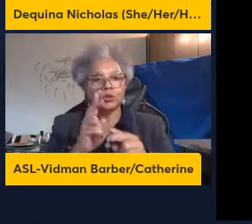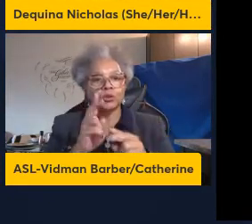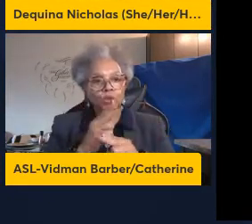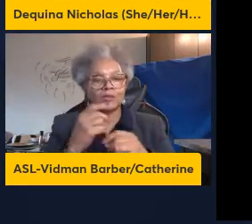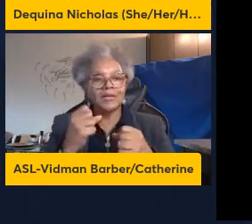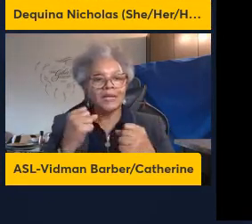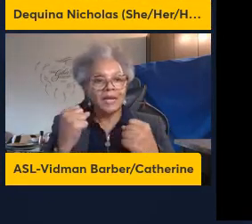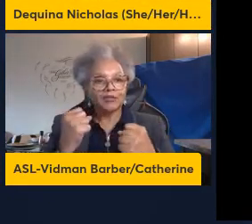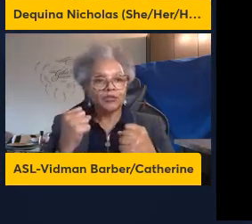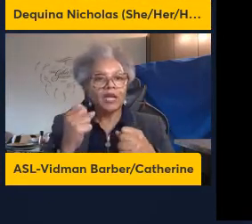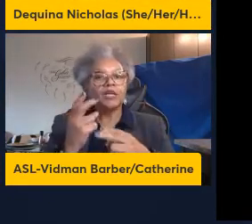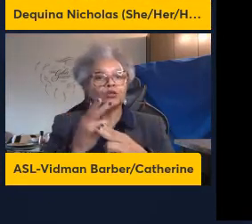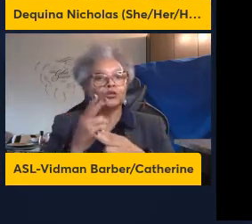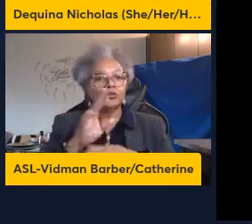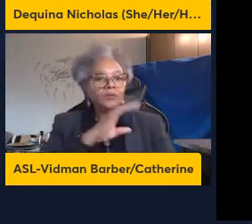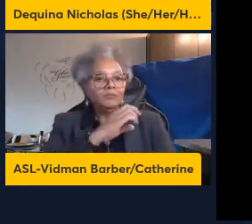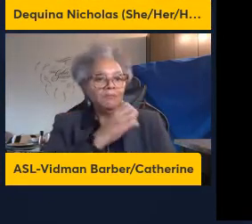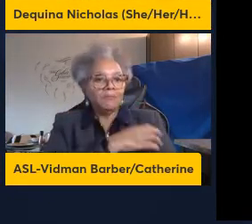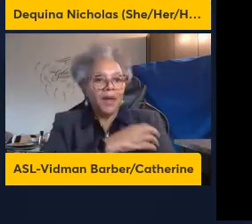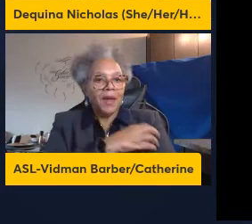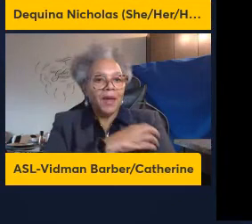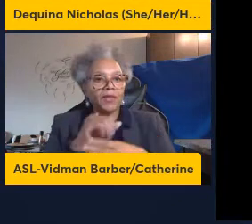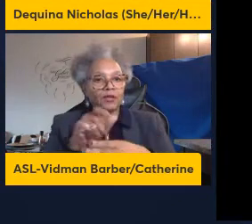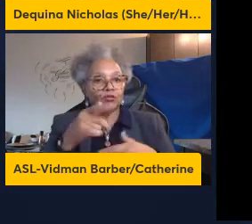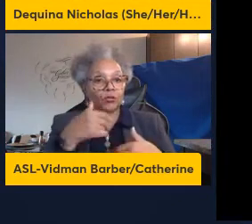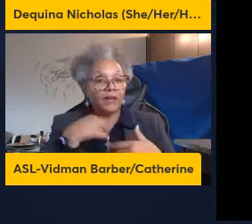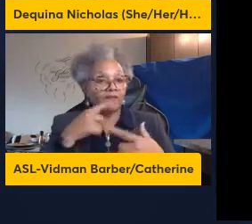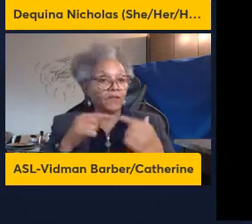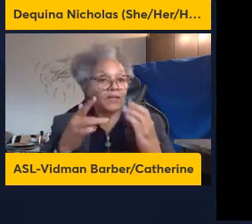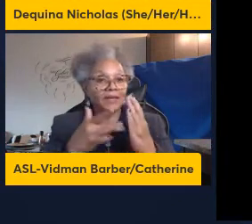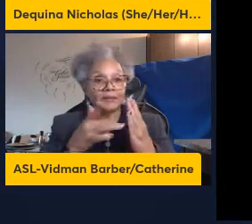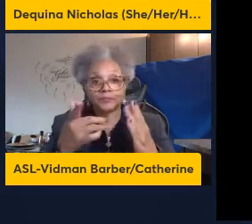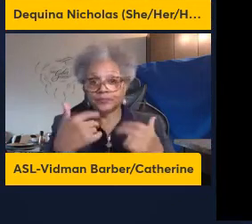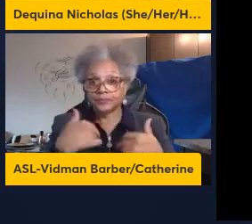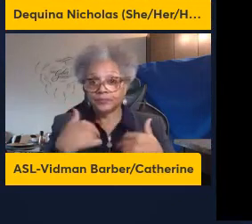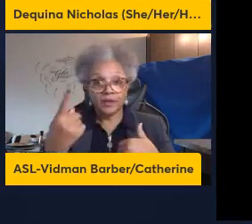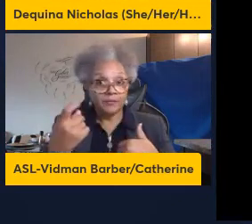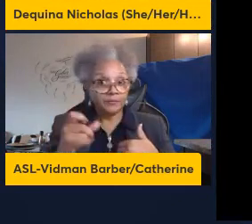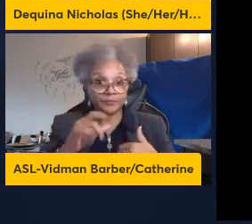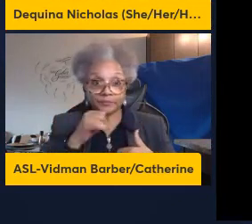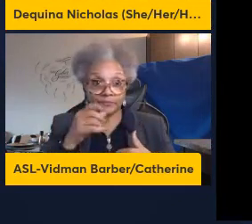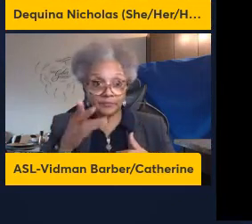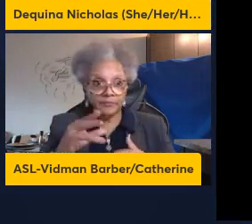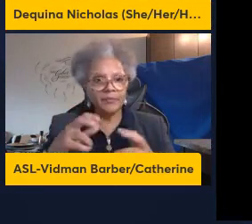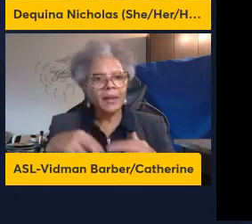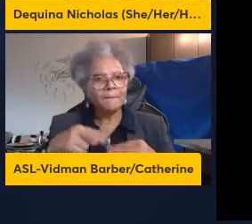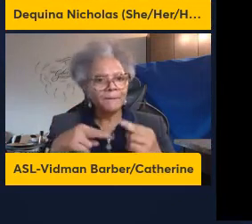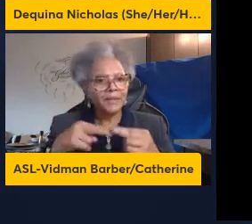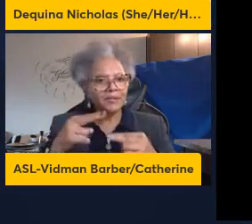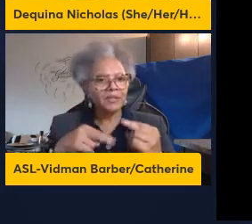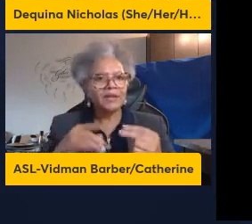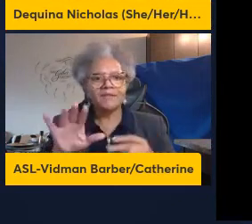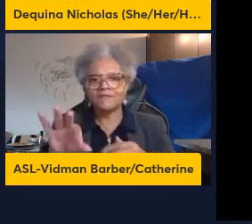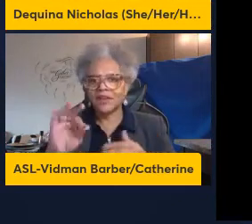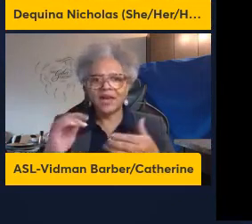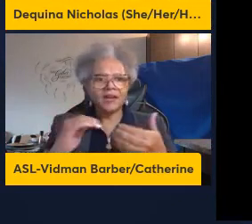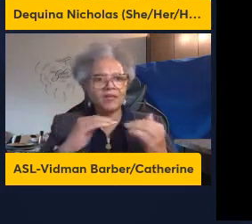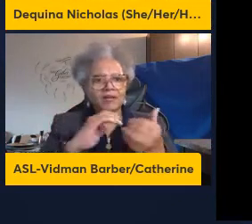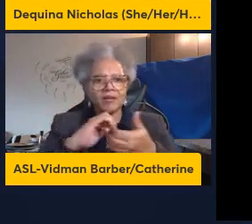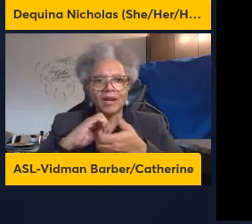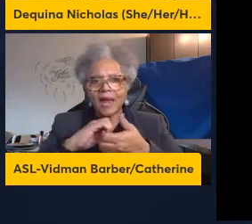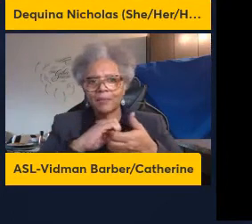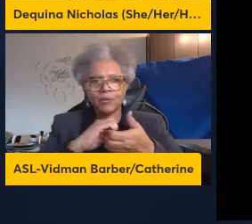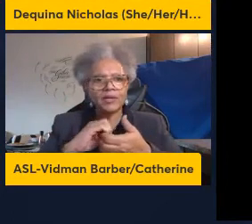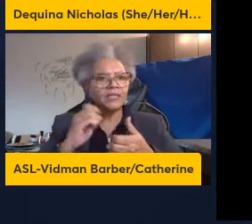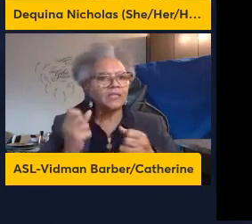power that you have. If the technology for the question that you want to answer doesn't exist, build it. Find collaborators. There's so much to our network here